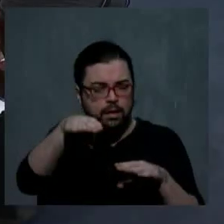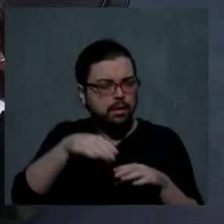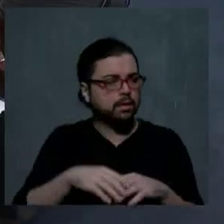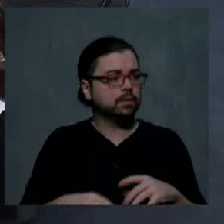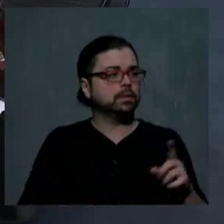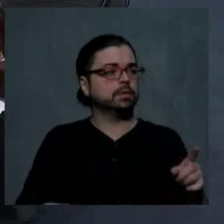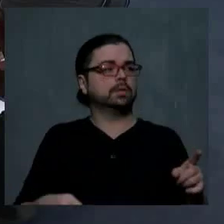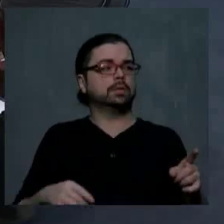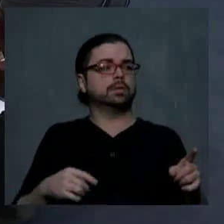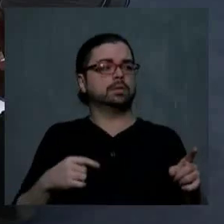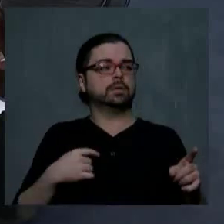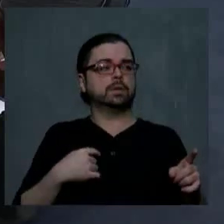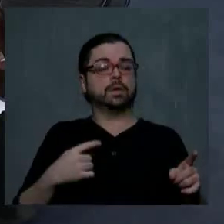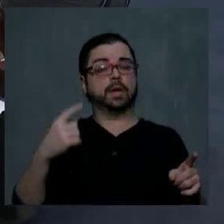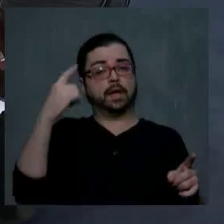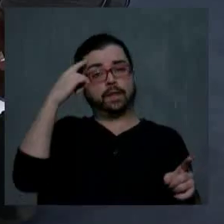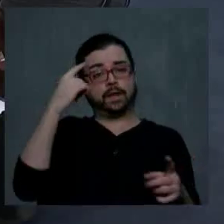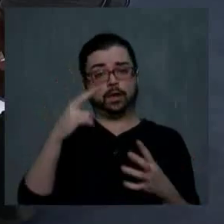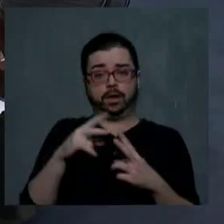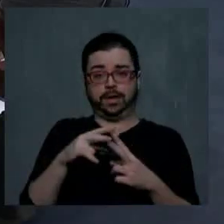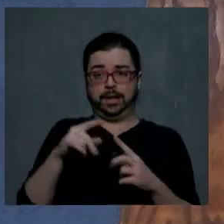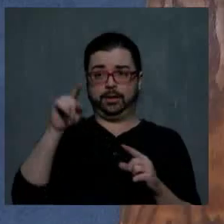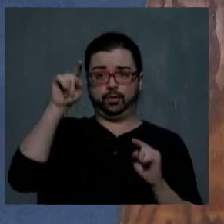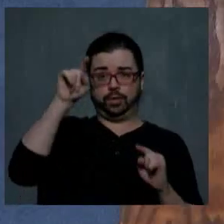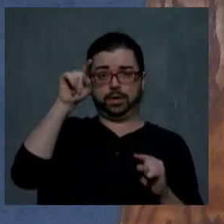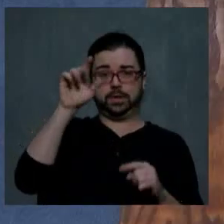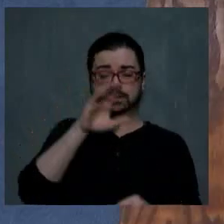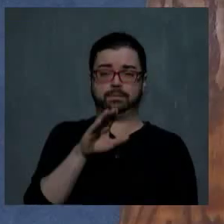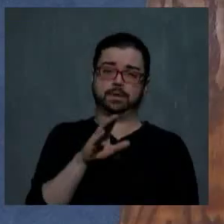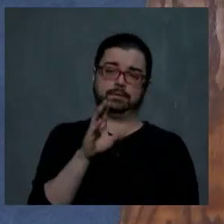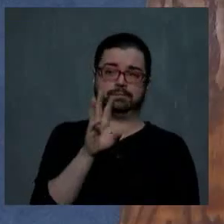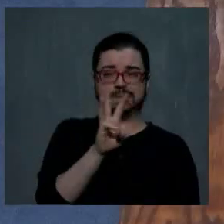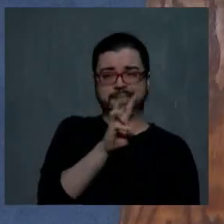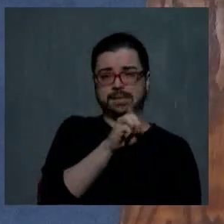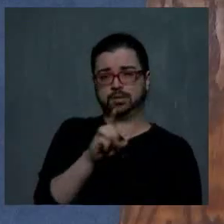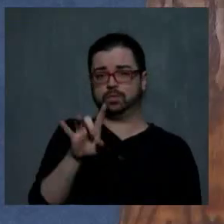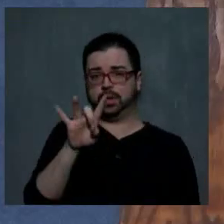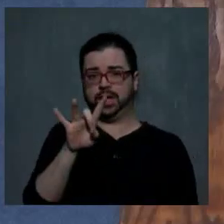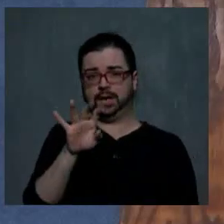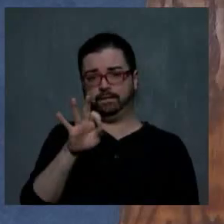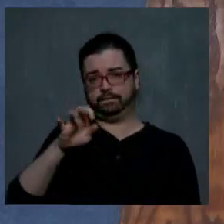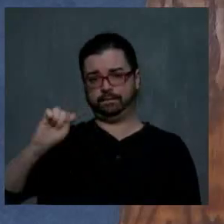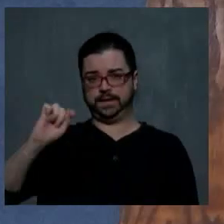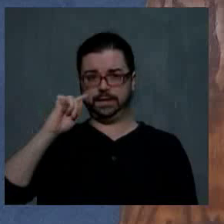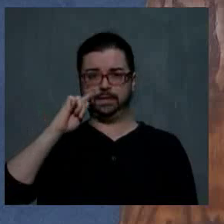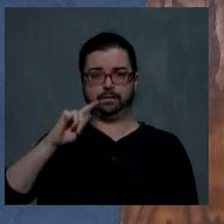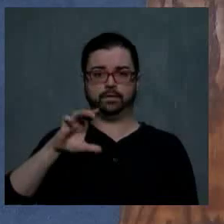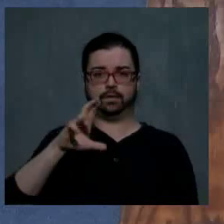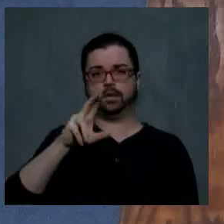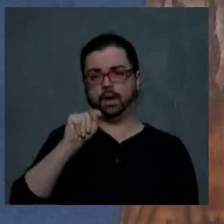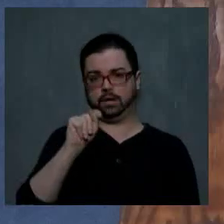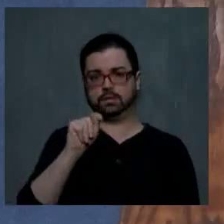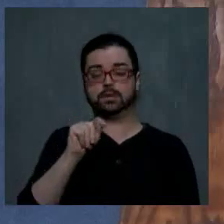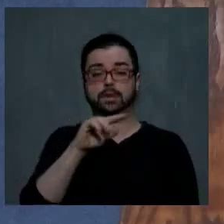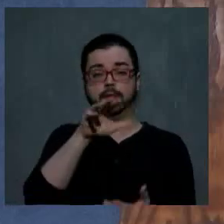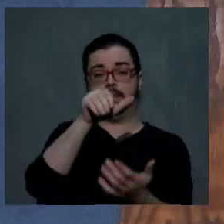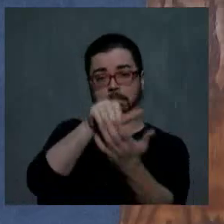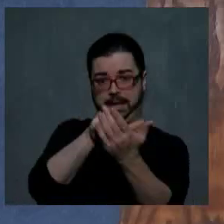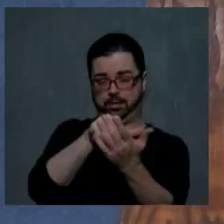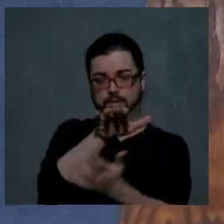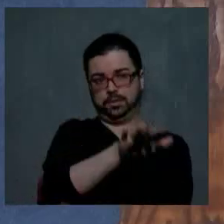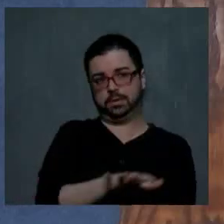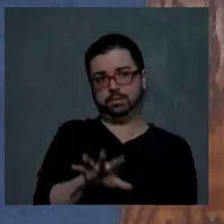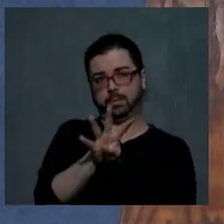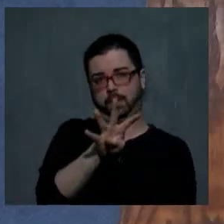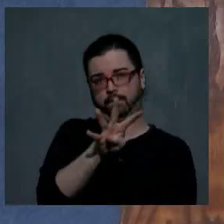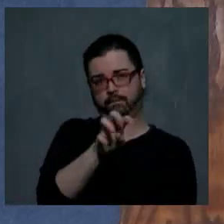I think that on either end, the cuts are about 6 or 8 feet. As we get in the very middle, the cuts are about 40 feet on one side